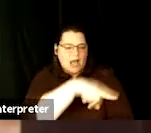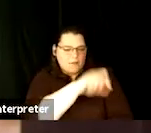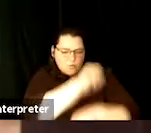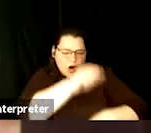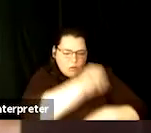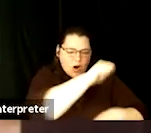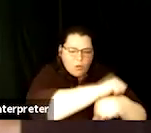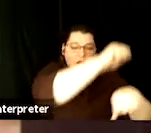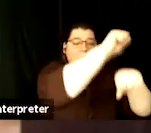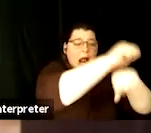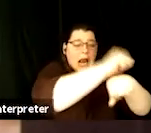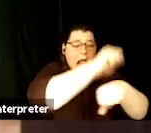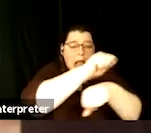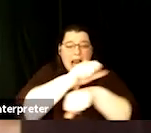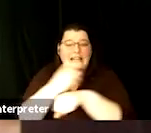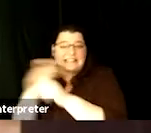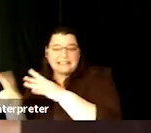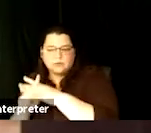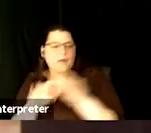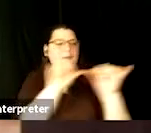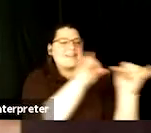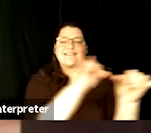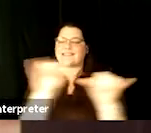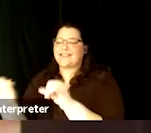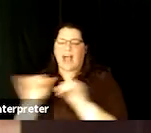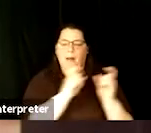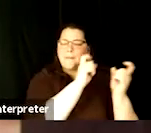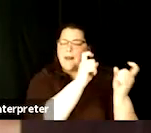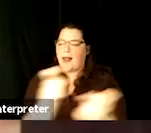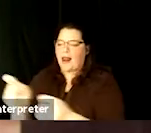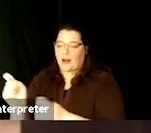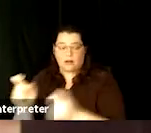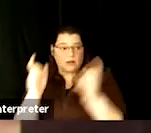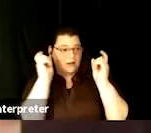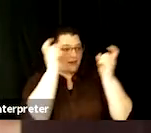To this one God gives, and to another God bestows.